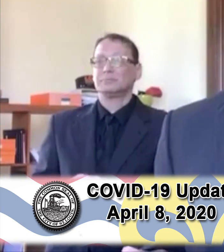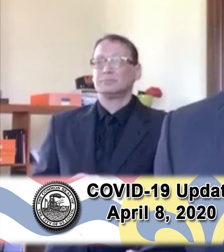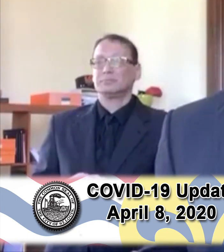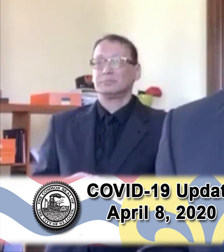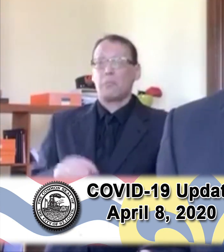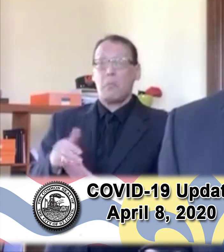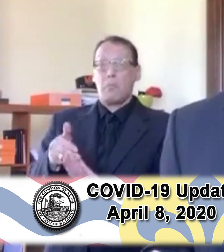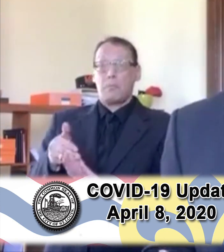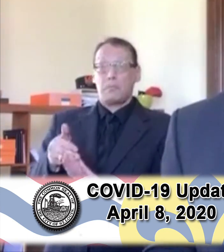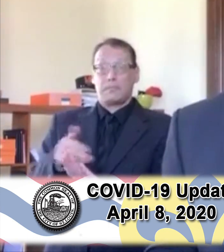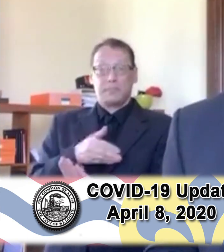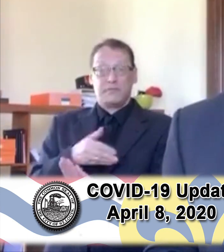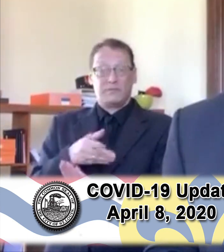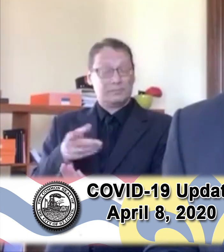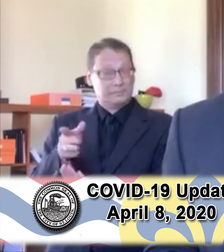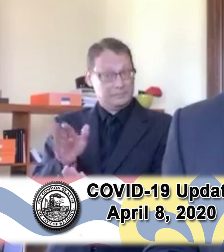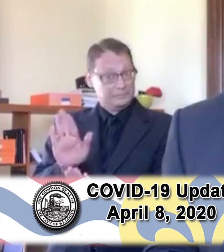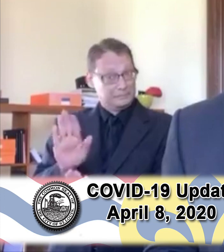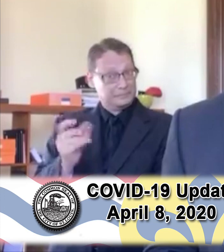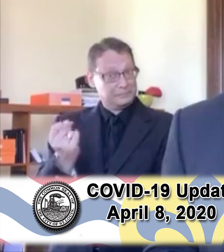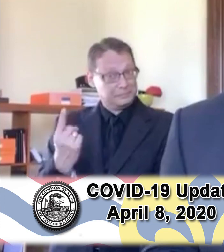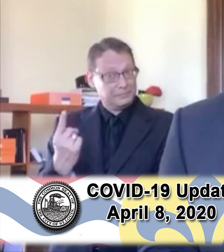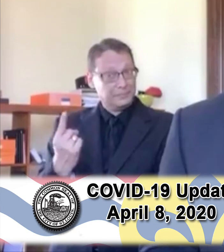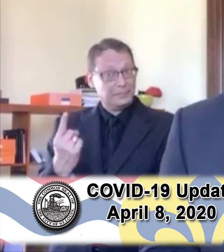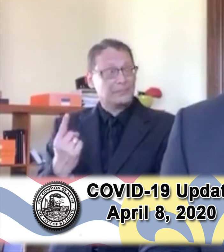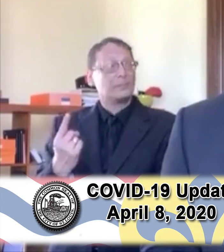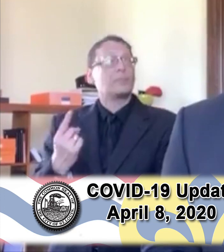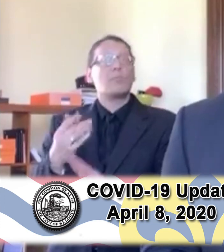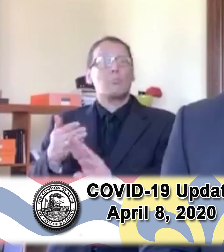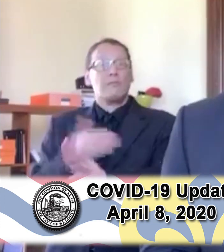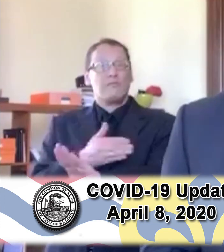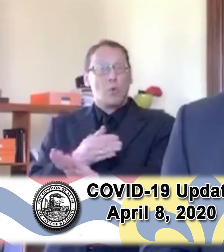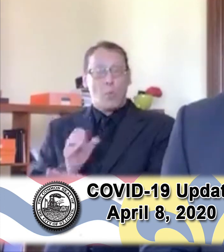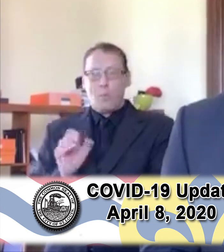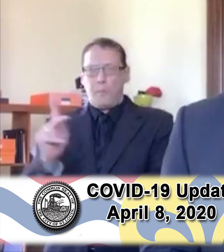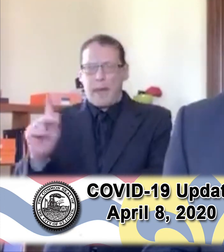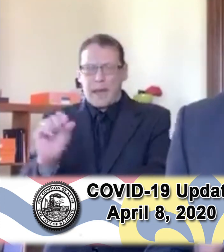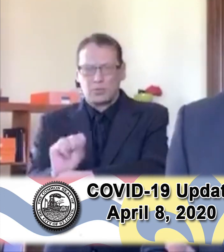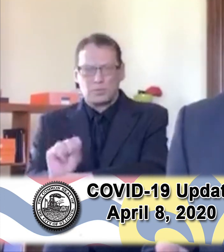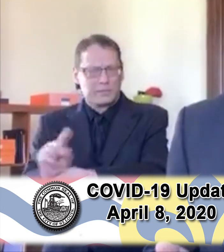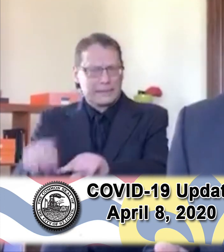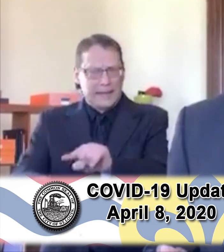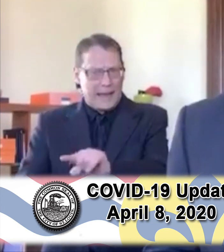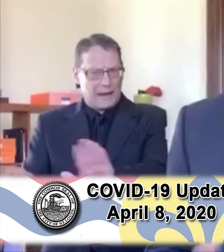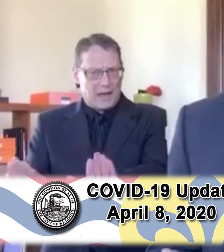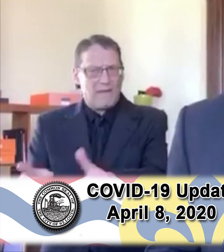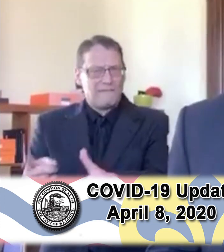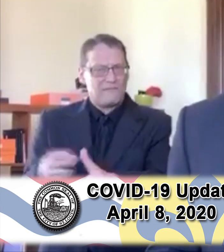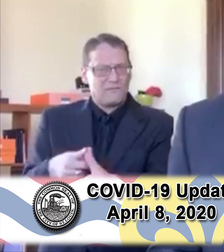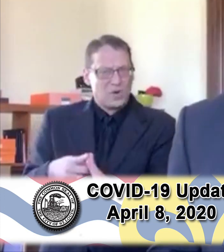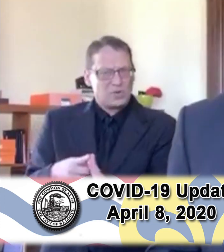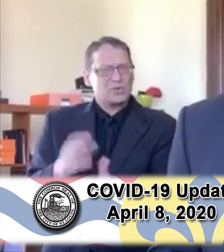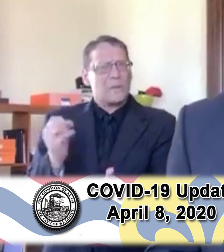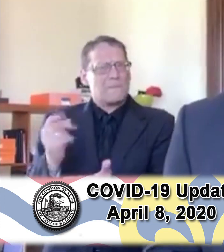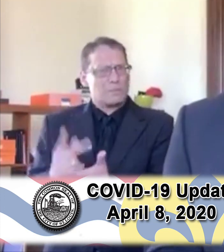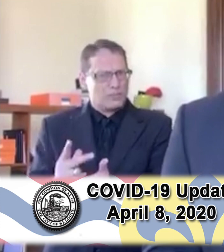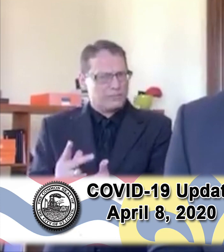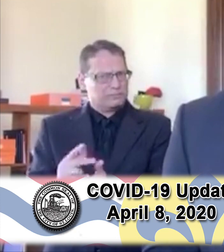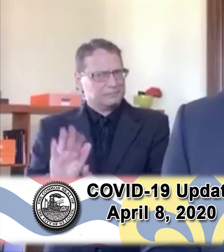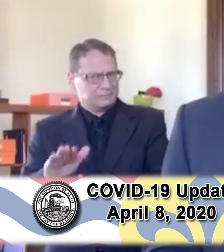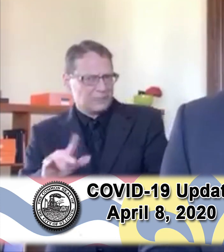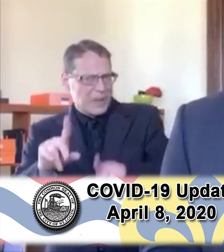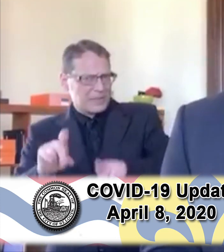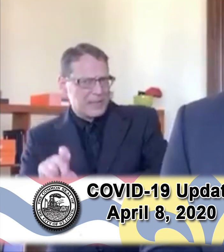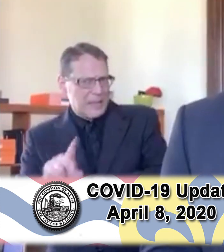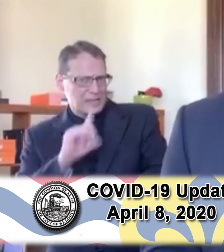to work, they have to receive clearance from a medical provider to return to their normal activities, which